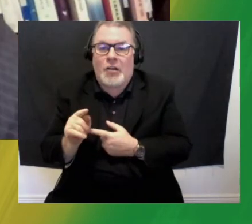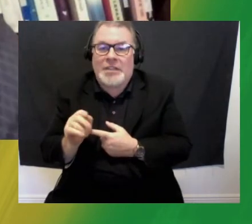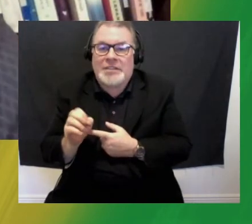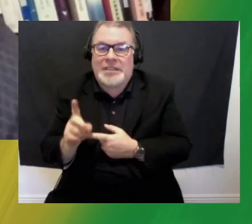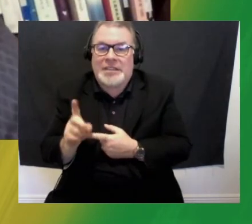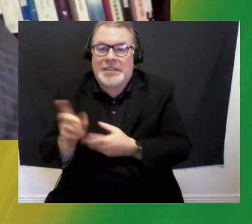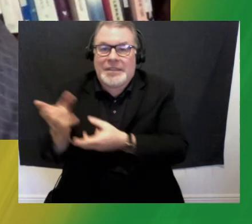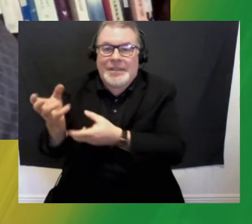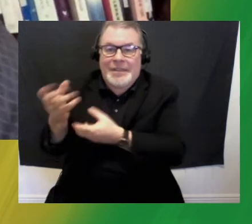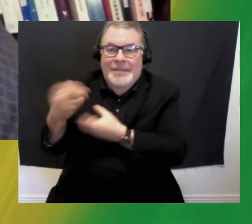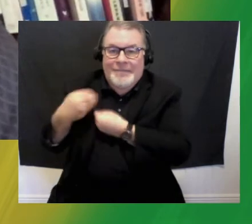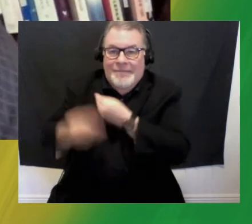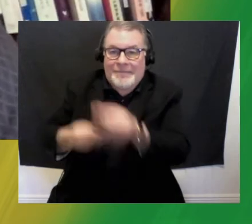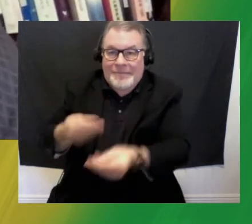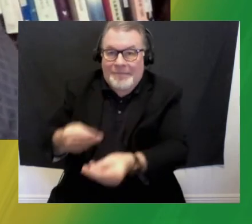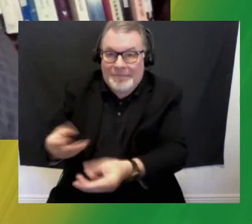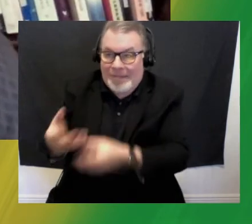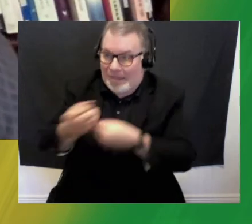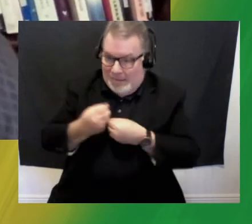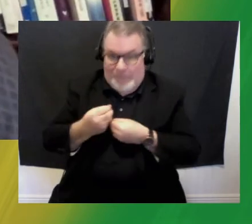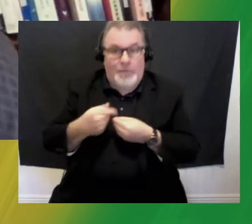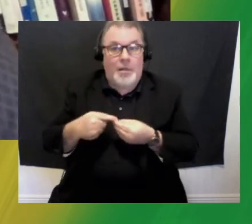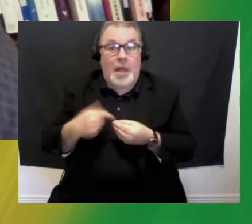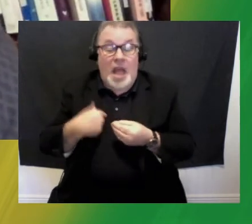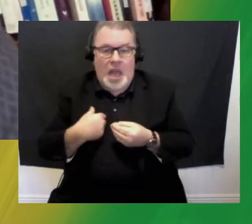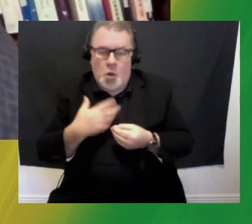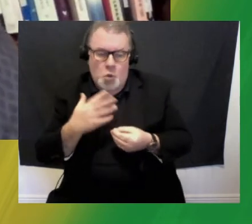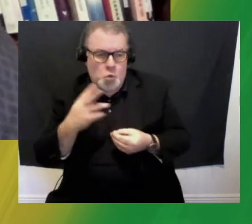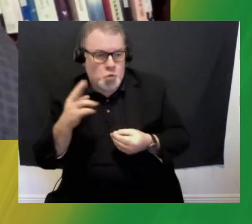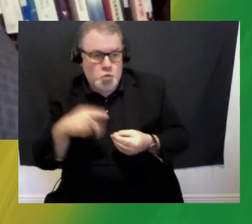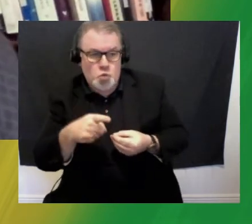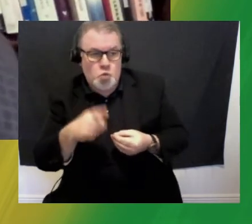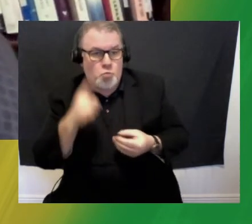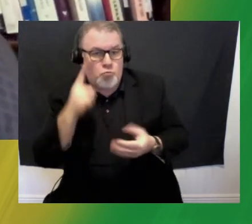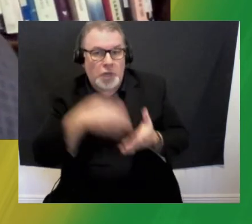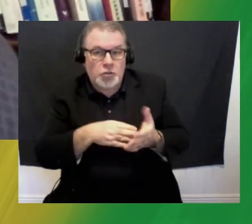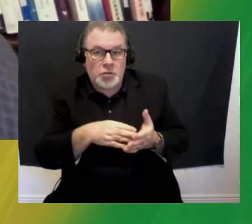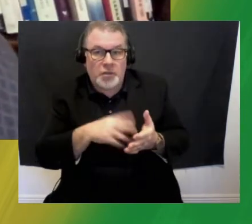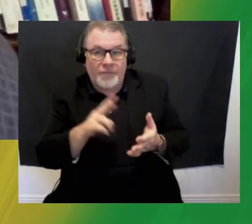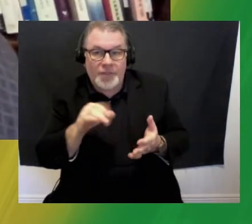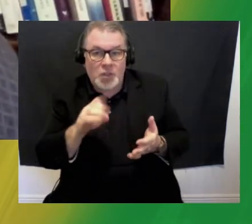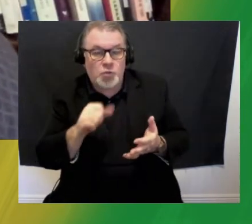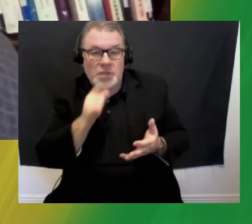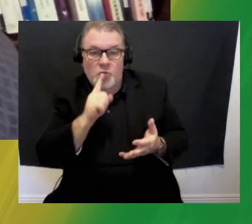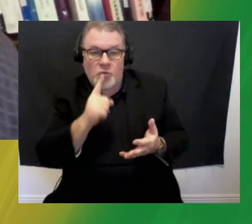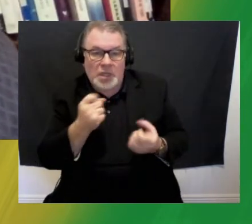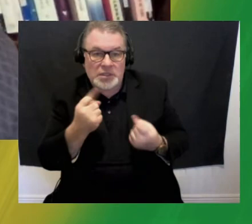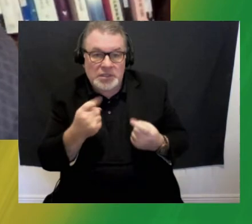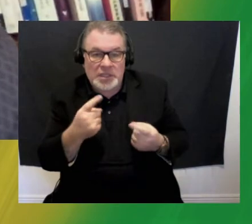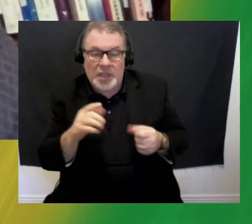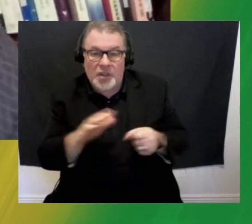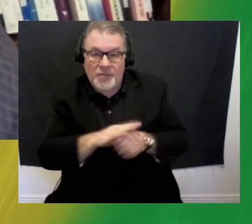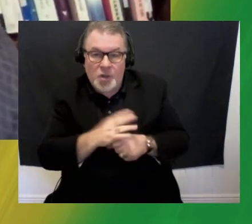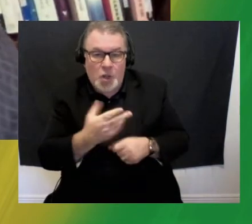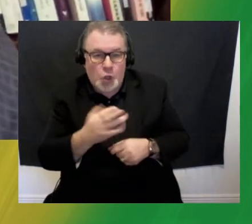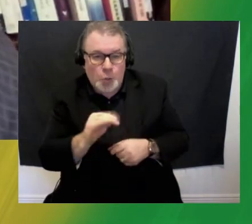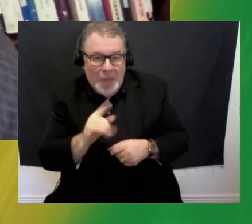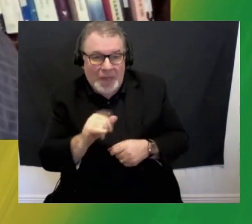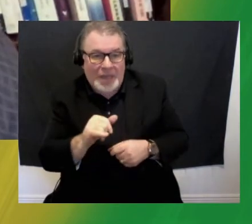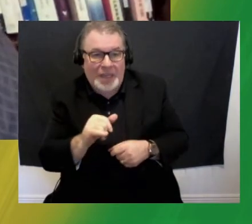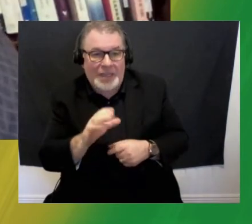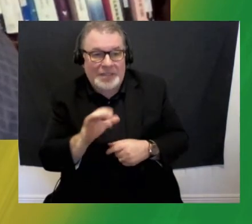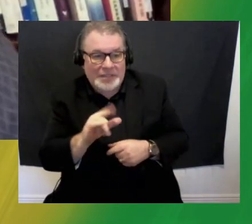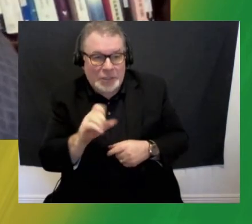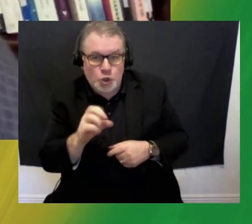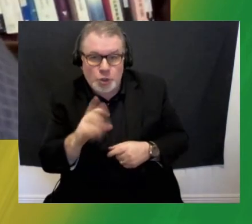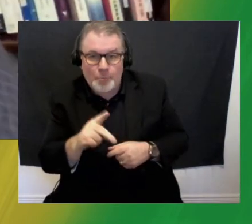can be hard on someone for having prejudicial views and for not really seeing the full humanity and citizenship